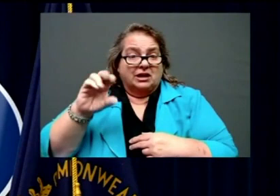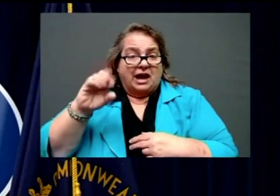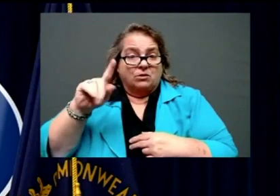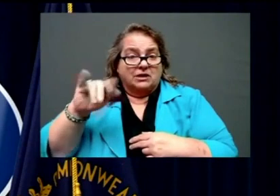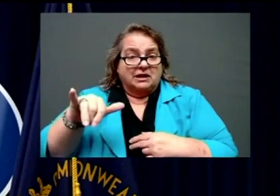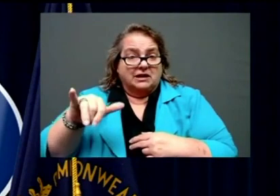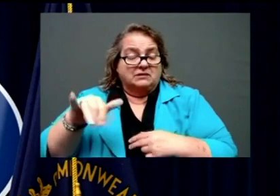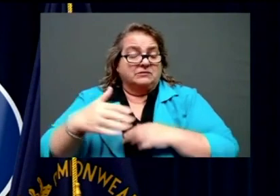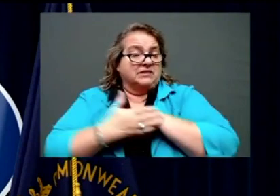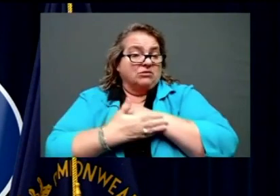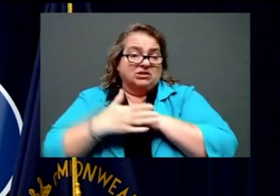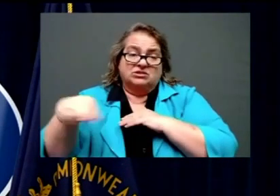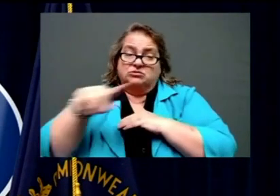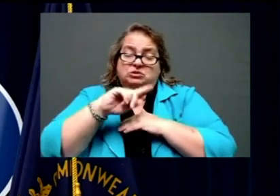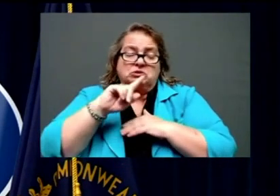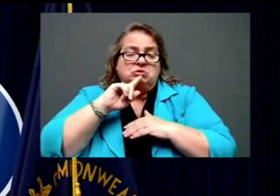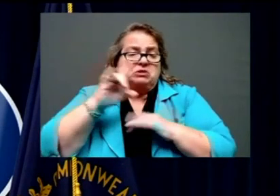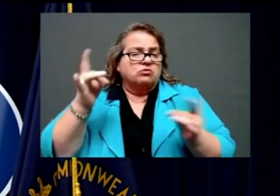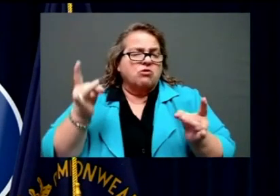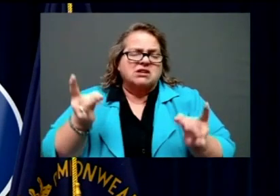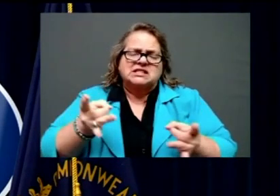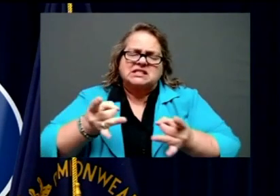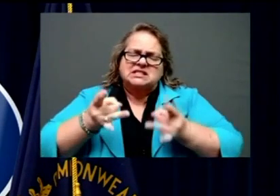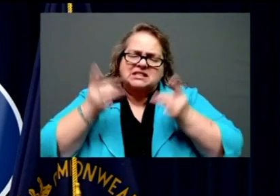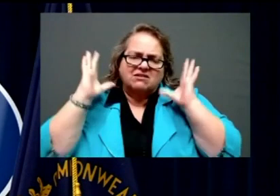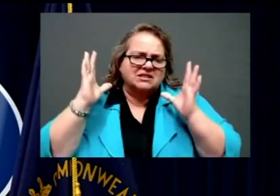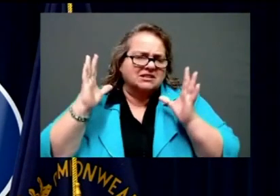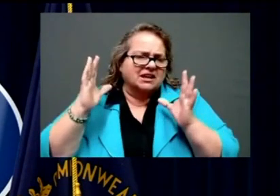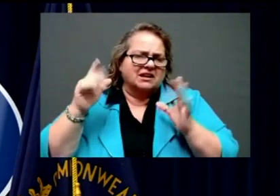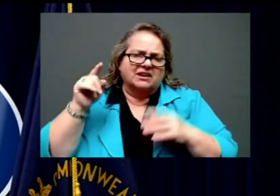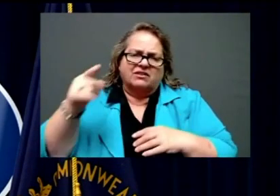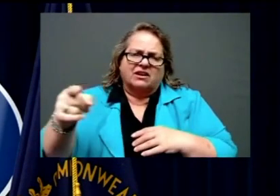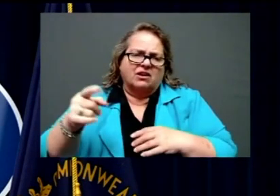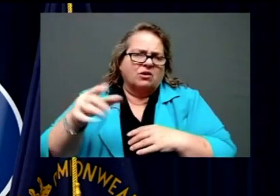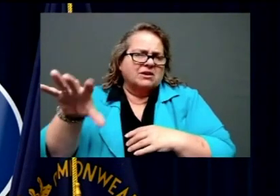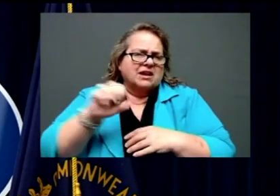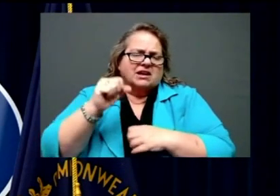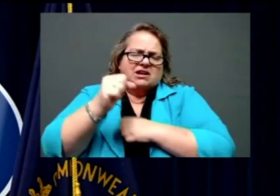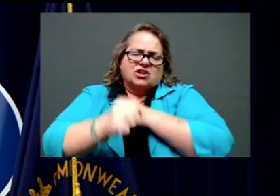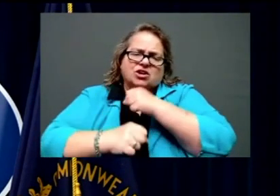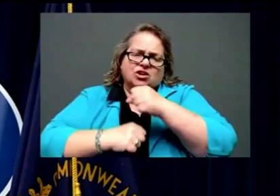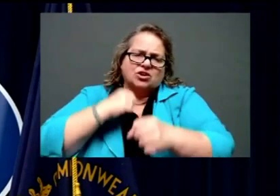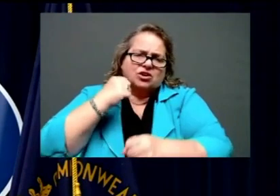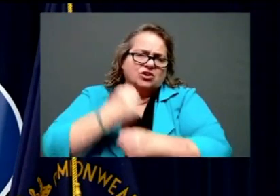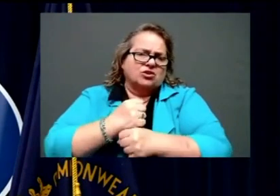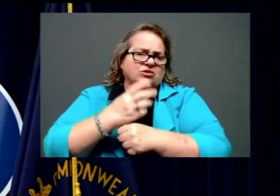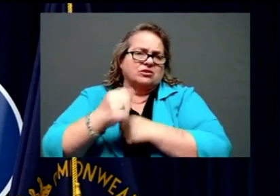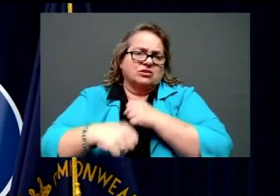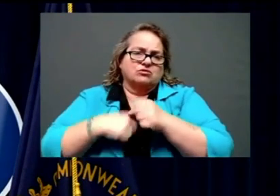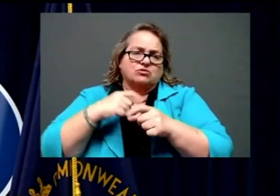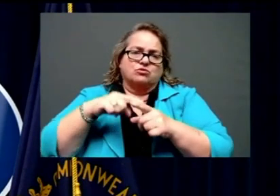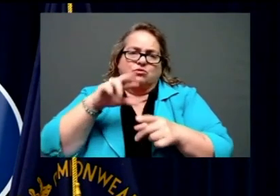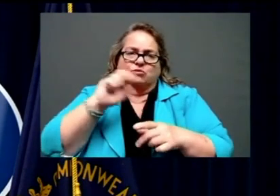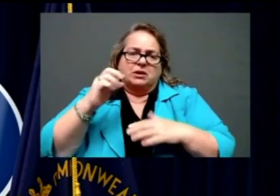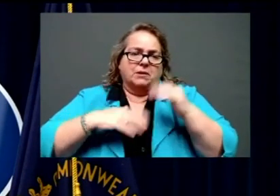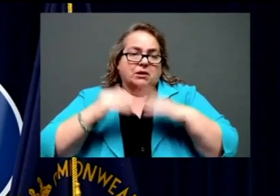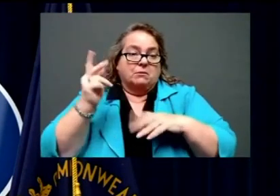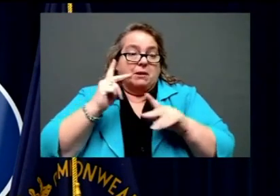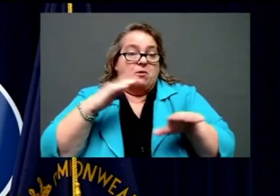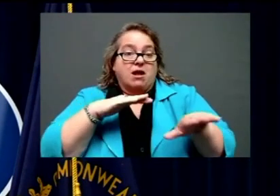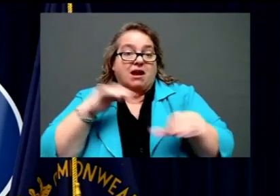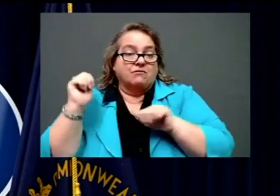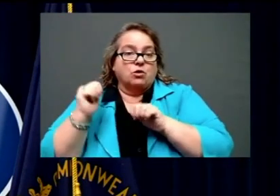devastating out there. It's going to take years to rebuild. People left with absolutely